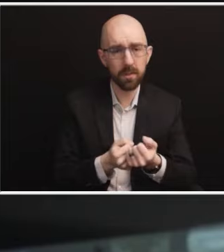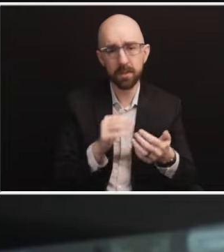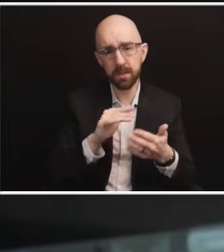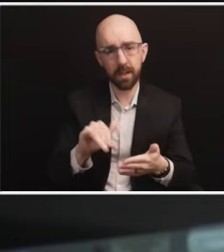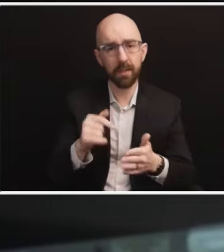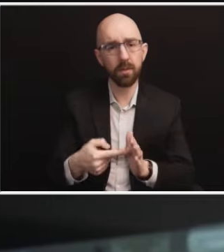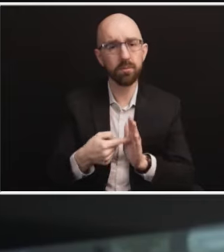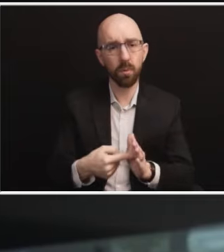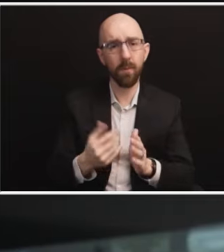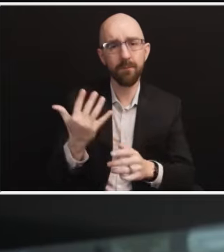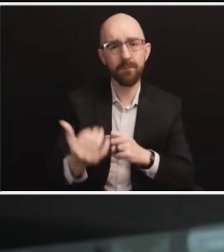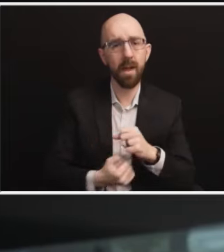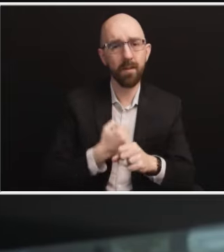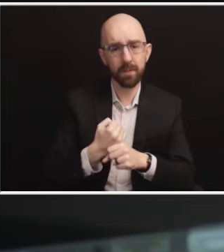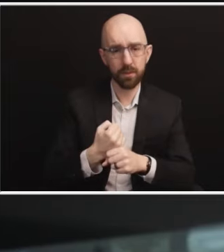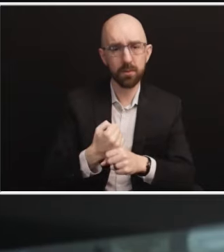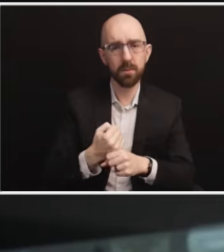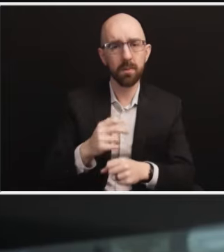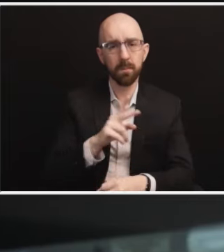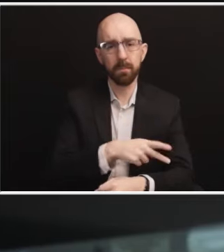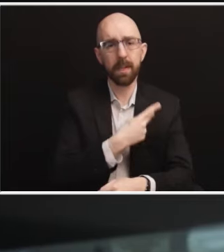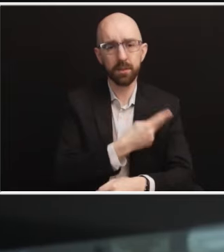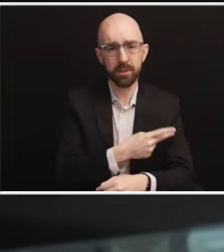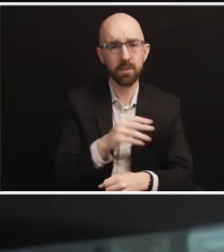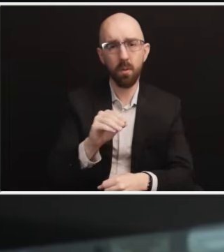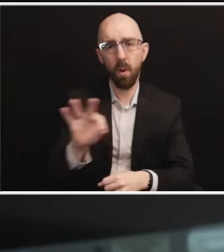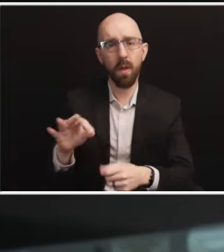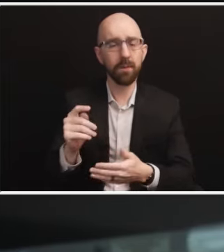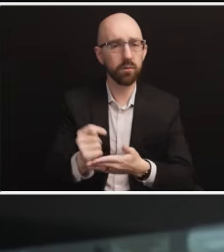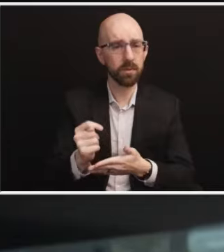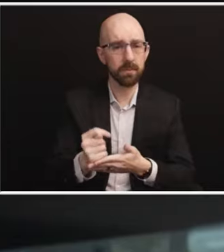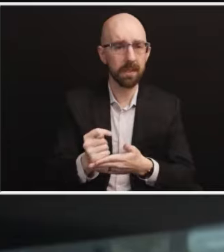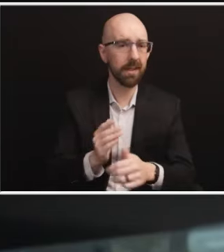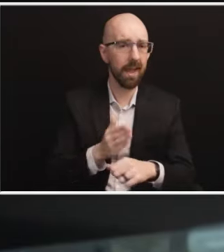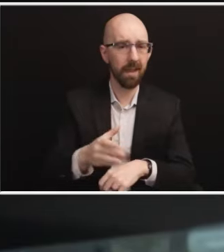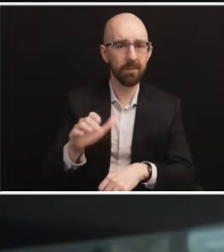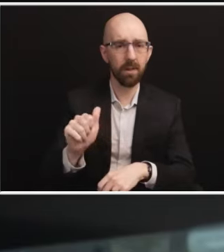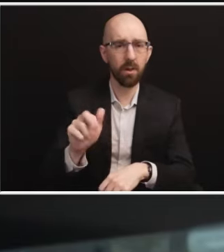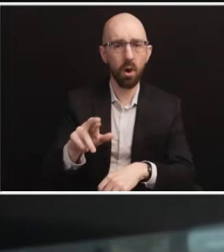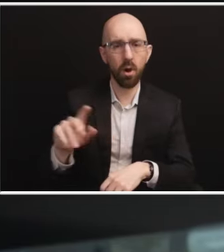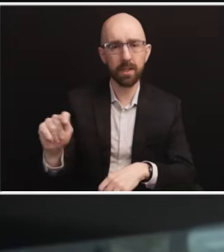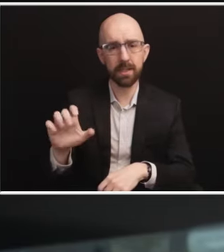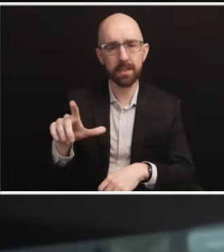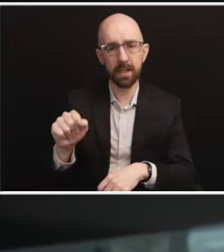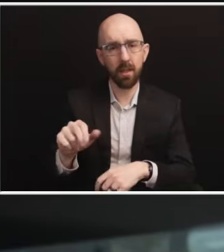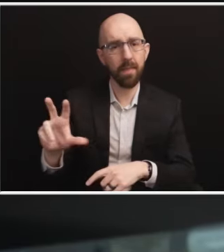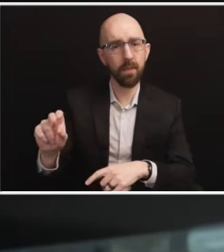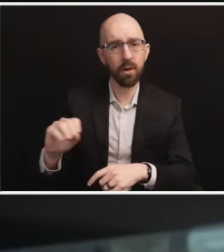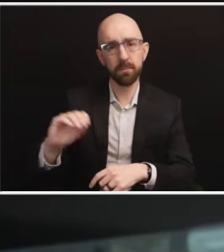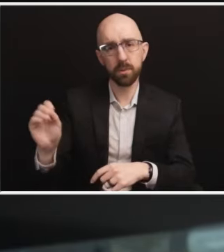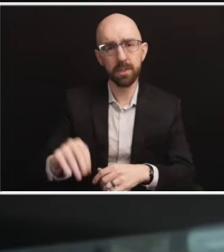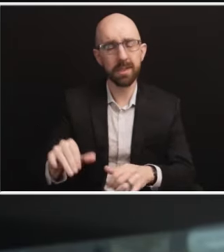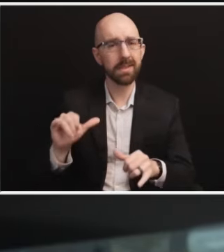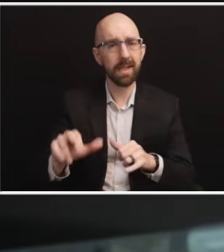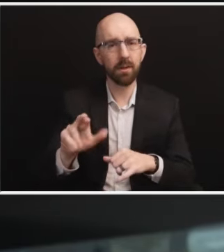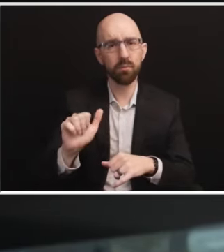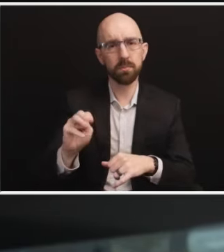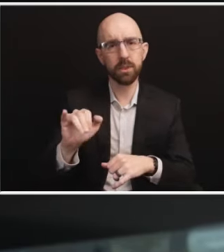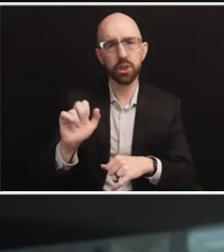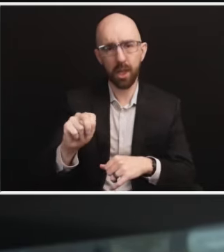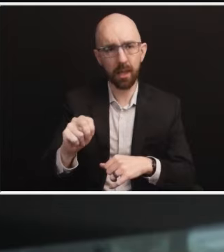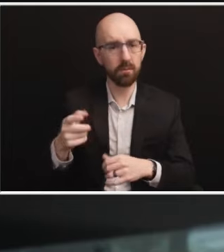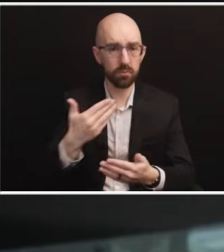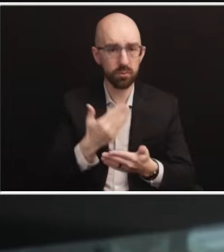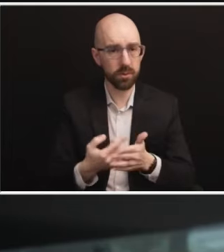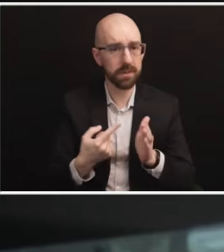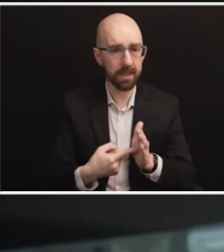5-year patients being off treatment after the CAR T cells, 30% of these patients stay in remission, which is a good sign of that